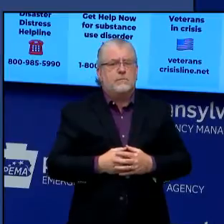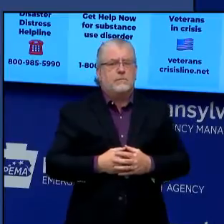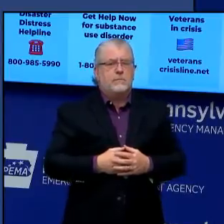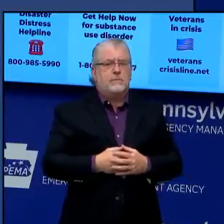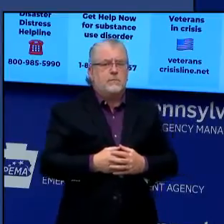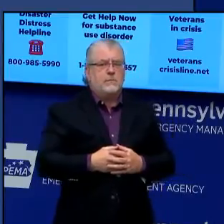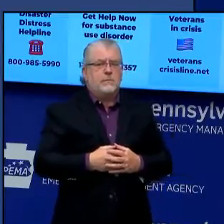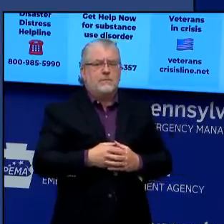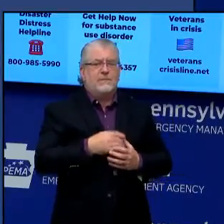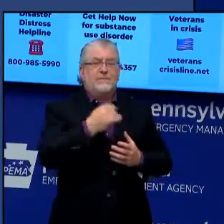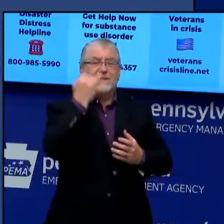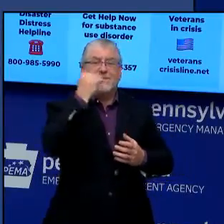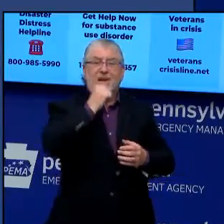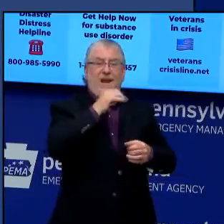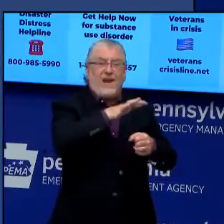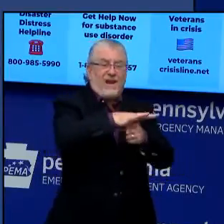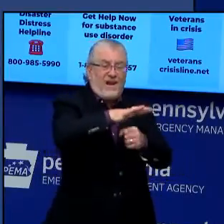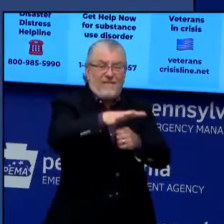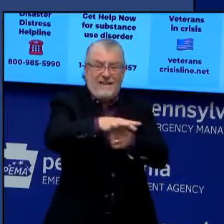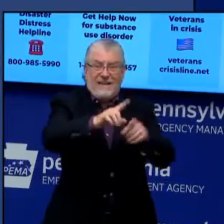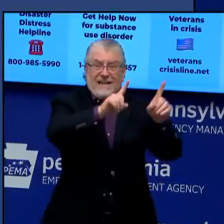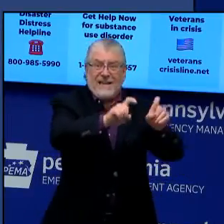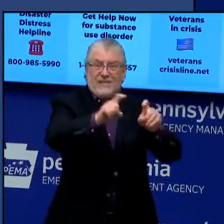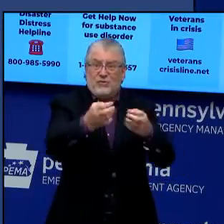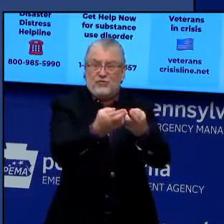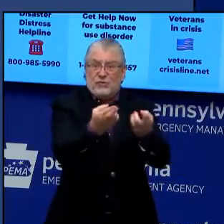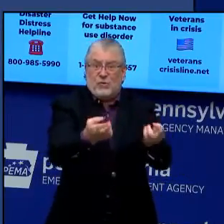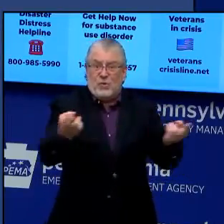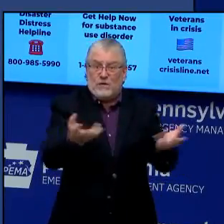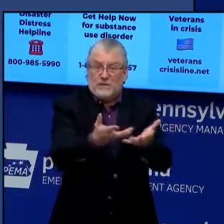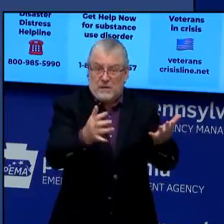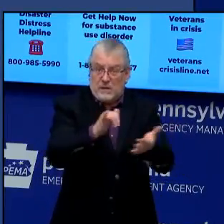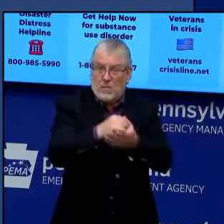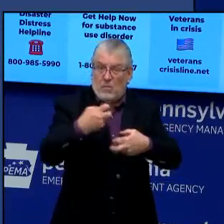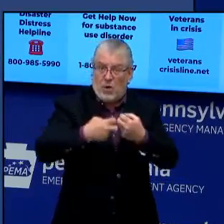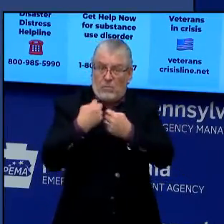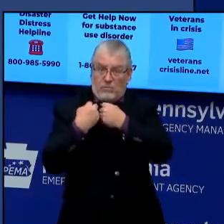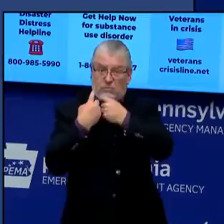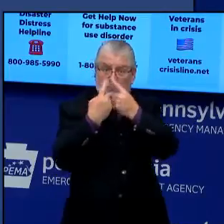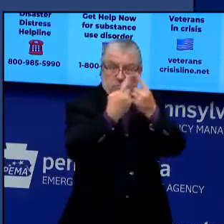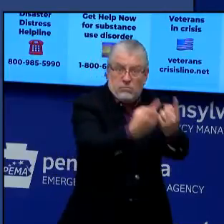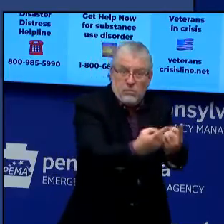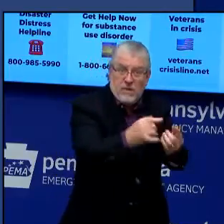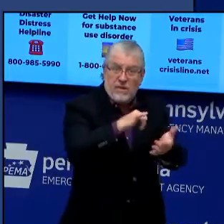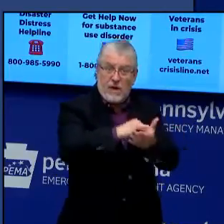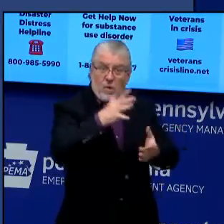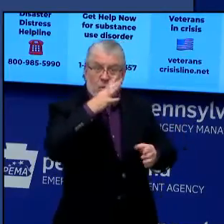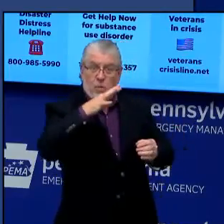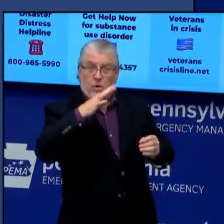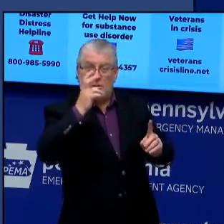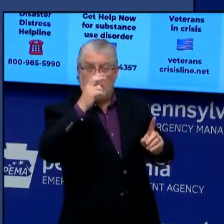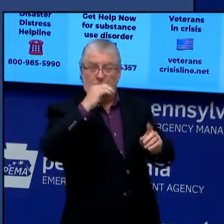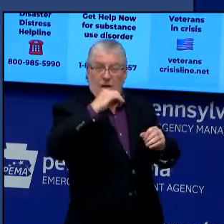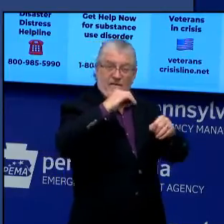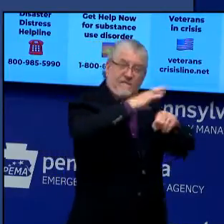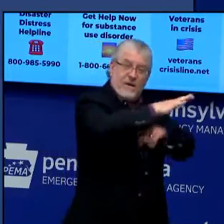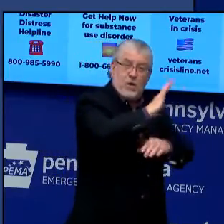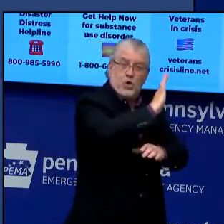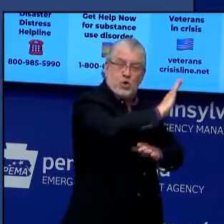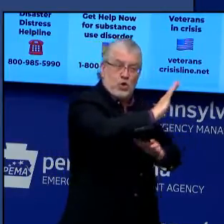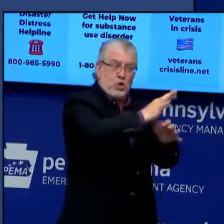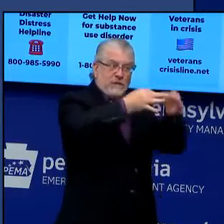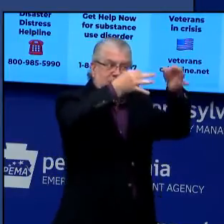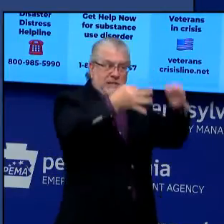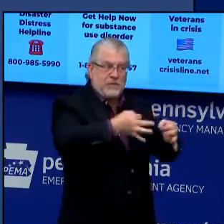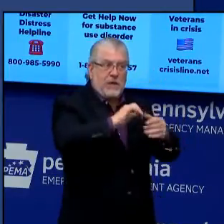of testing resources has been a problem, and that includes all aspects of testing. It has included the swabs, the viral